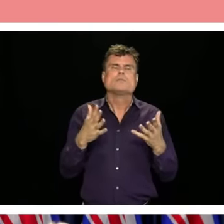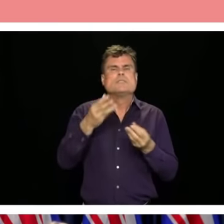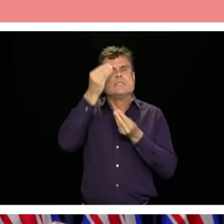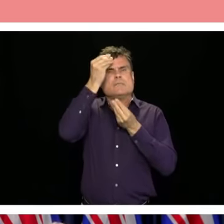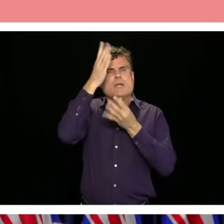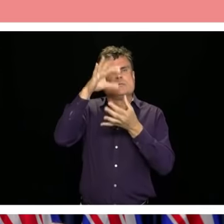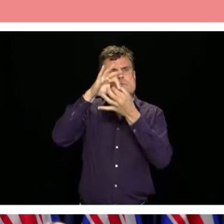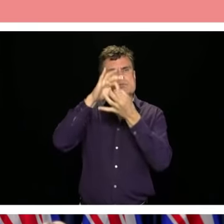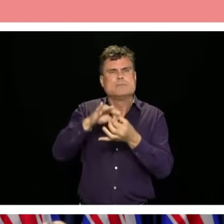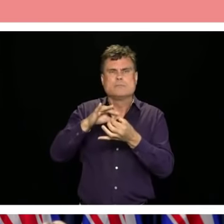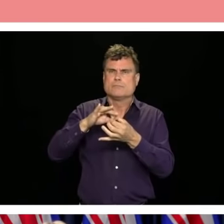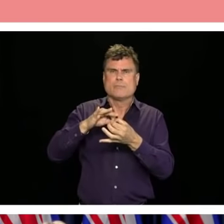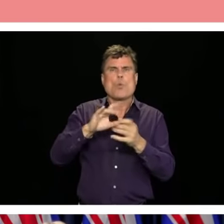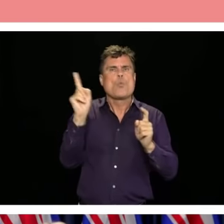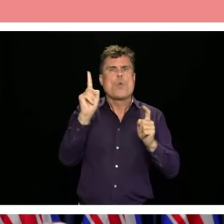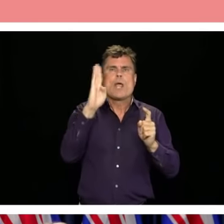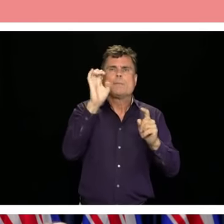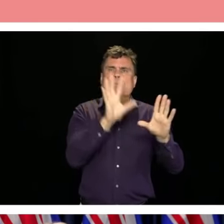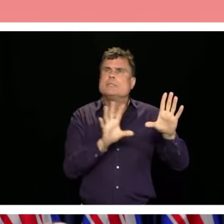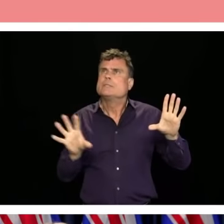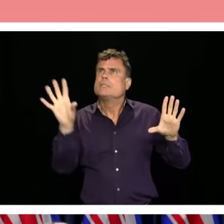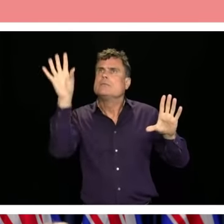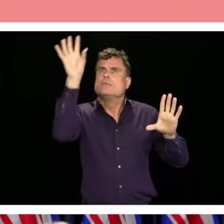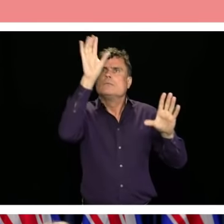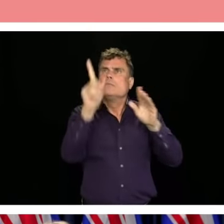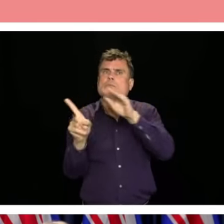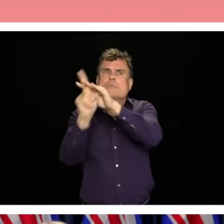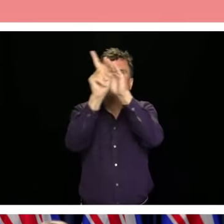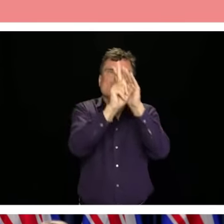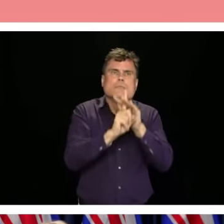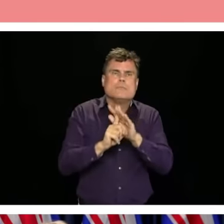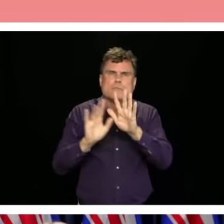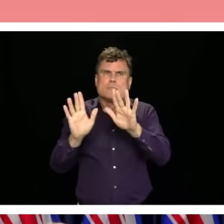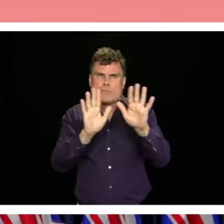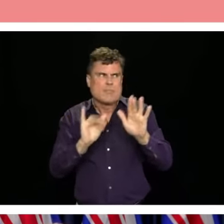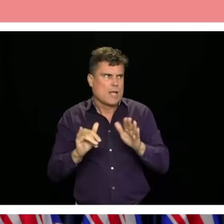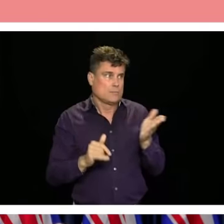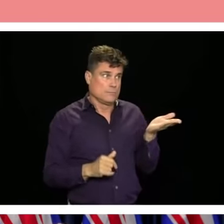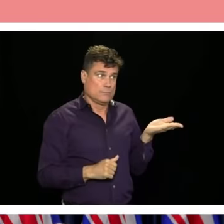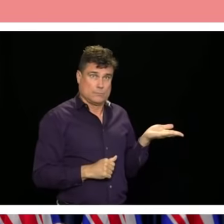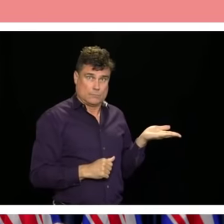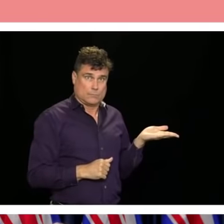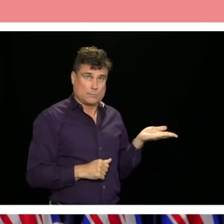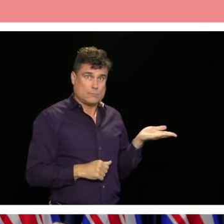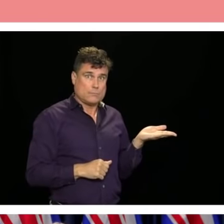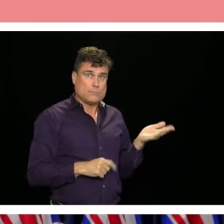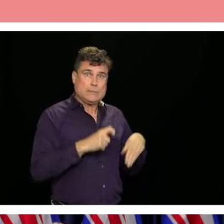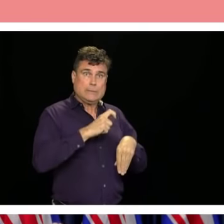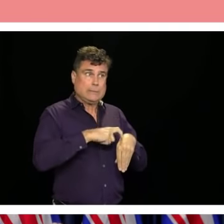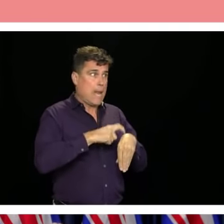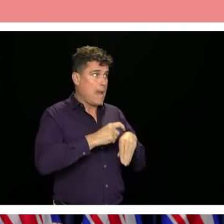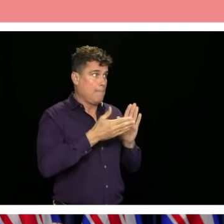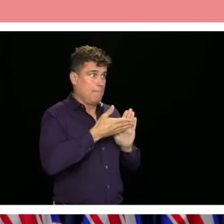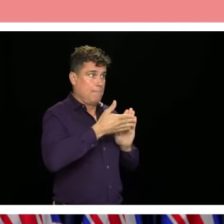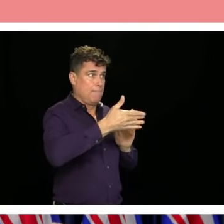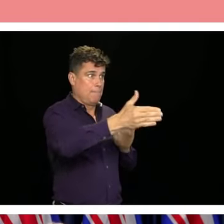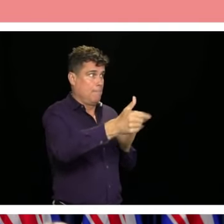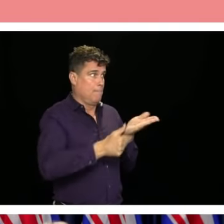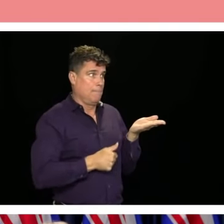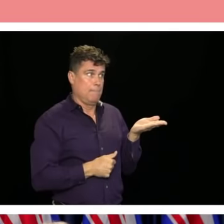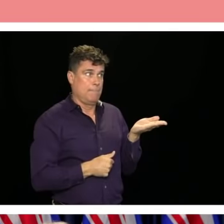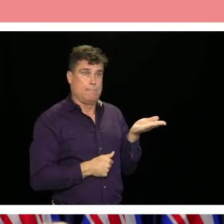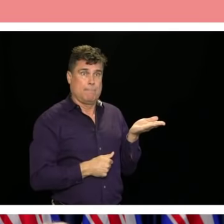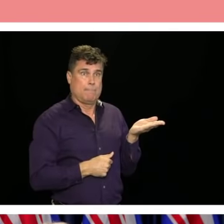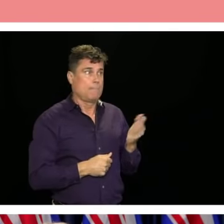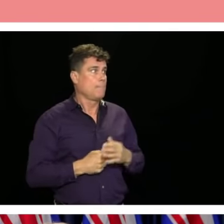get into it. So this is a curve you've seen before. This is what we call our epidemiologic curve of the confirmed cases